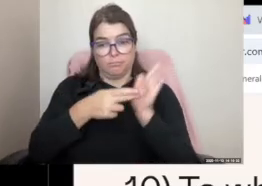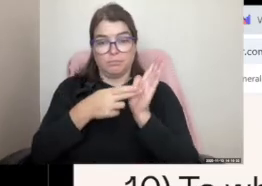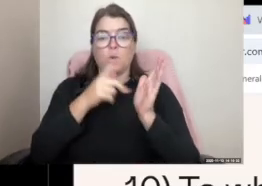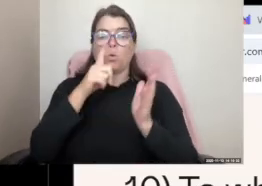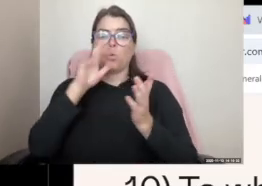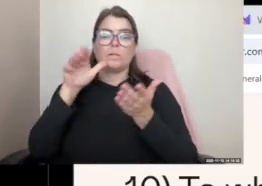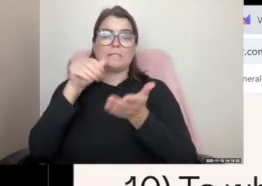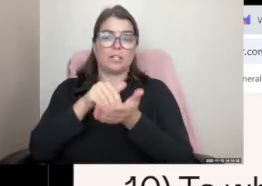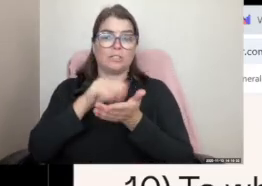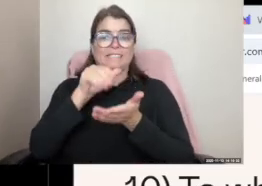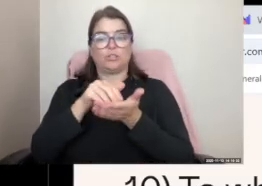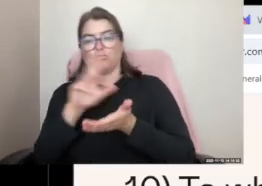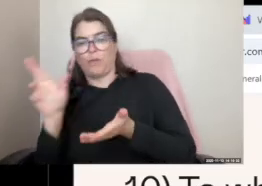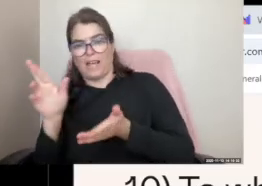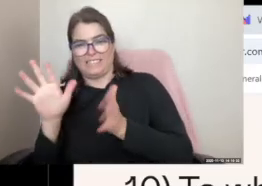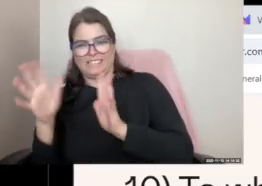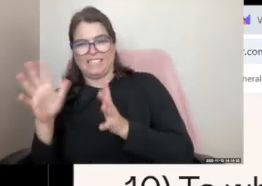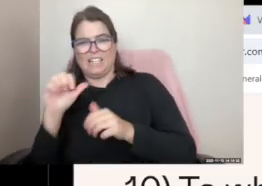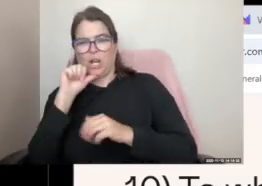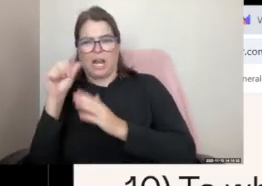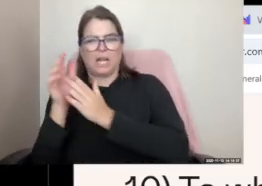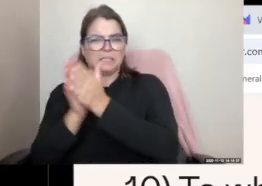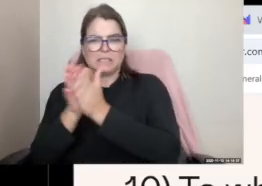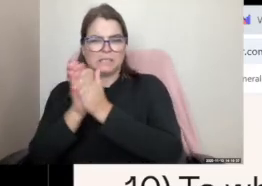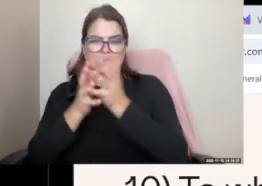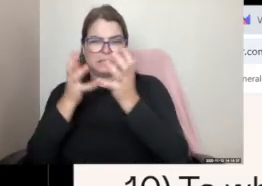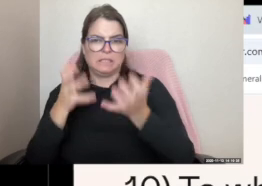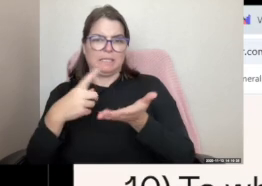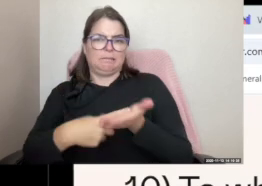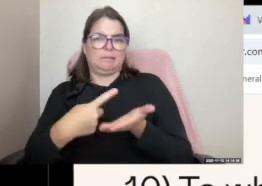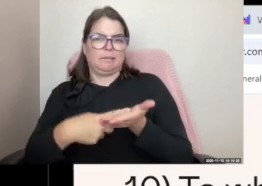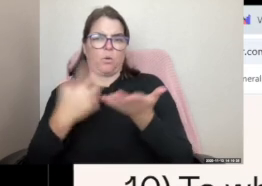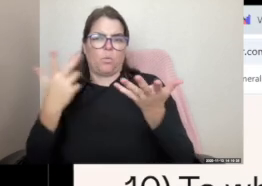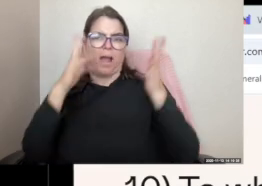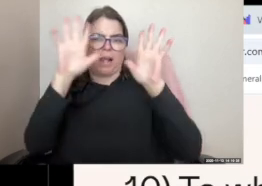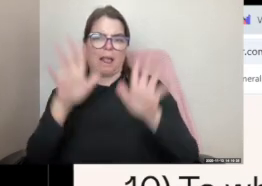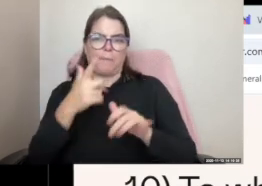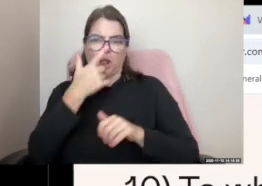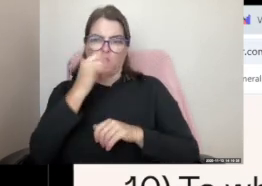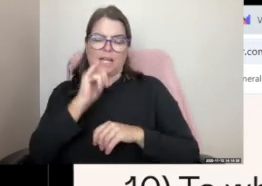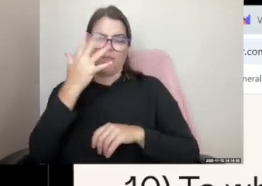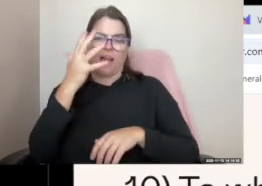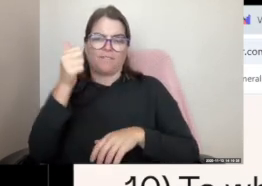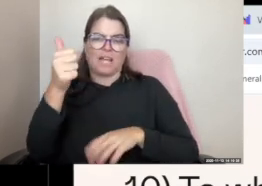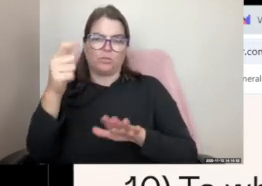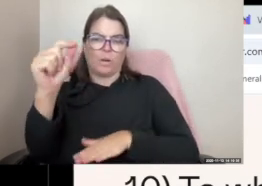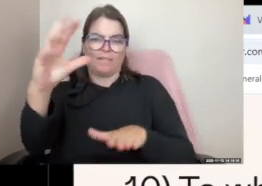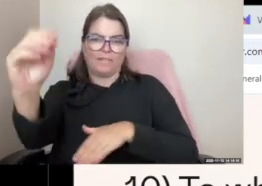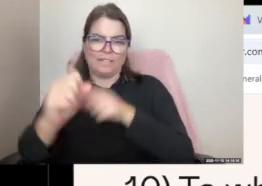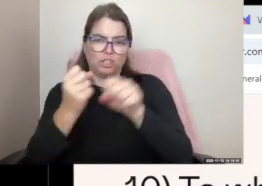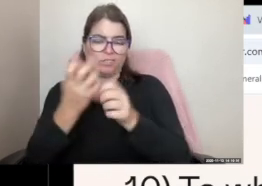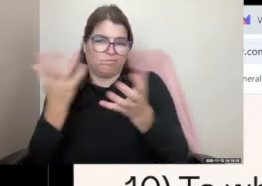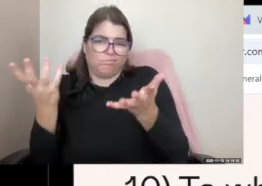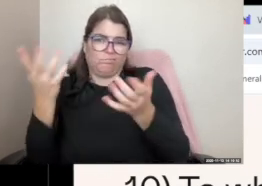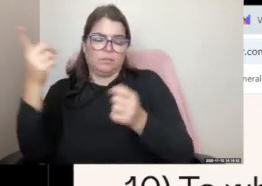game. So that way it makes a lot more sense all the way through for fleet managers who are, if we're being honest, going to